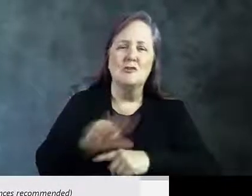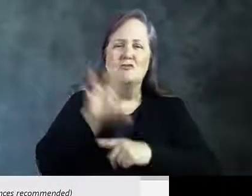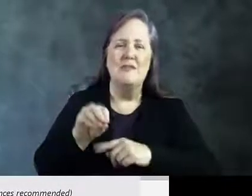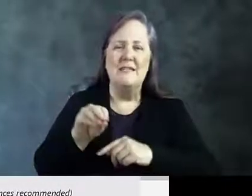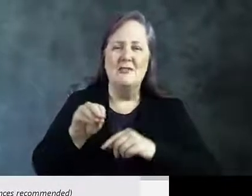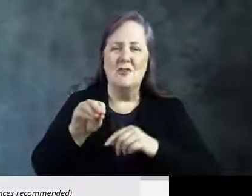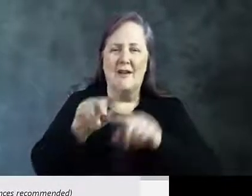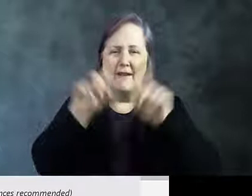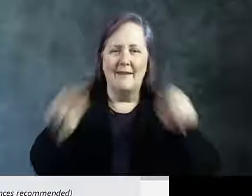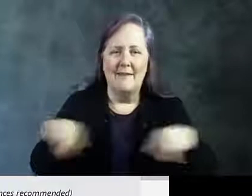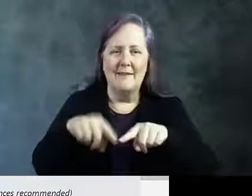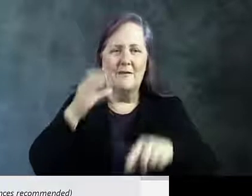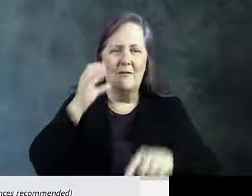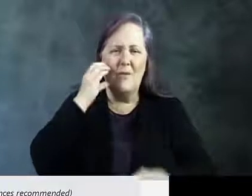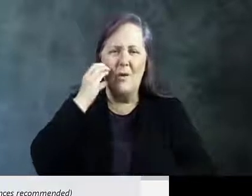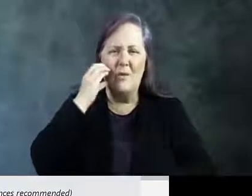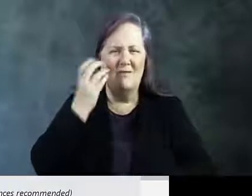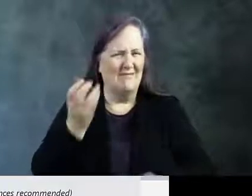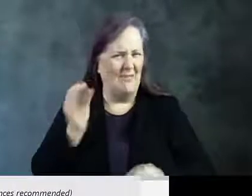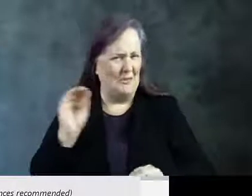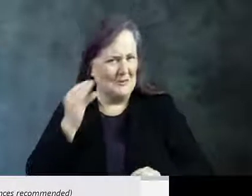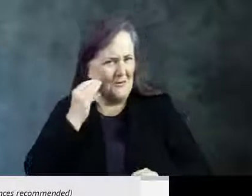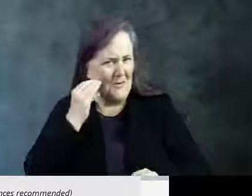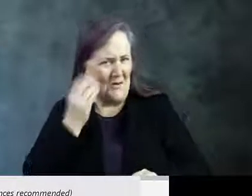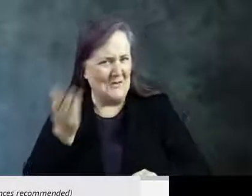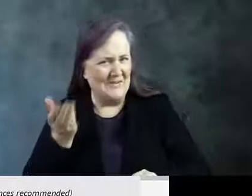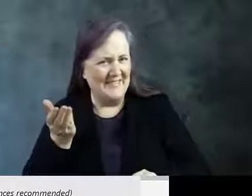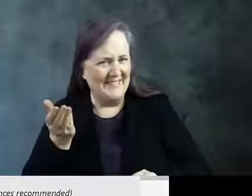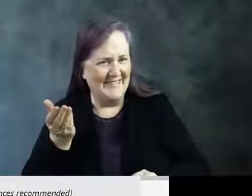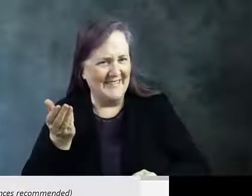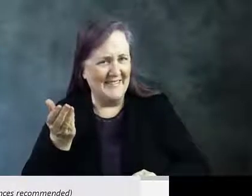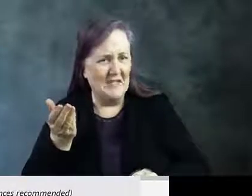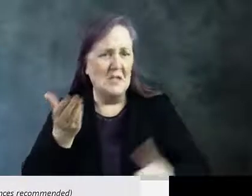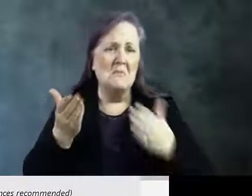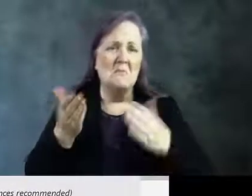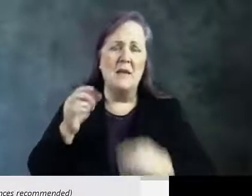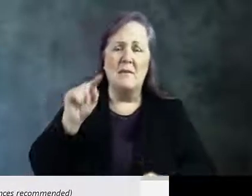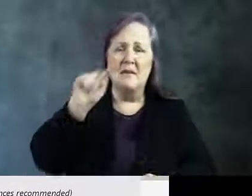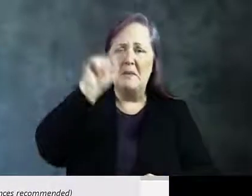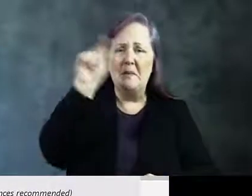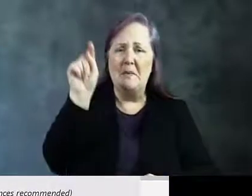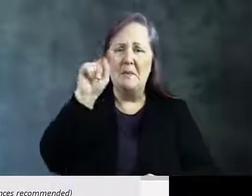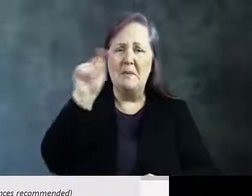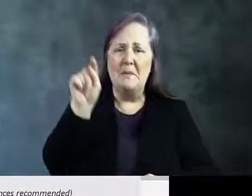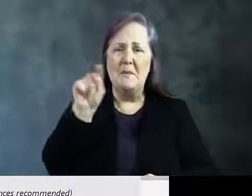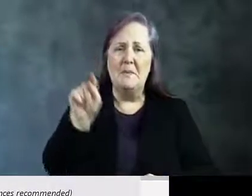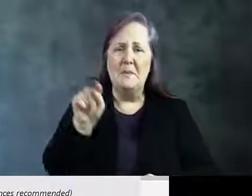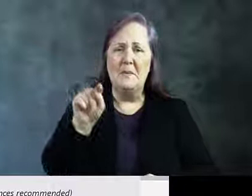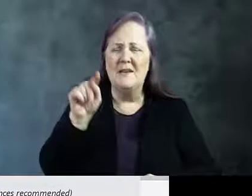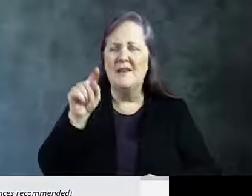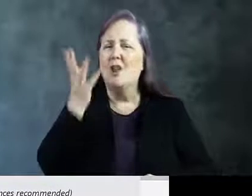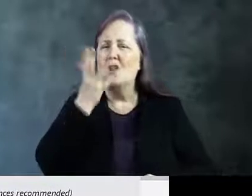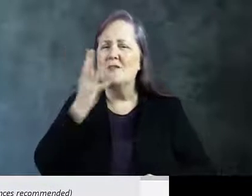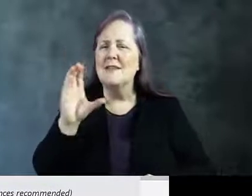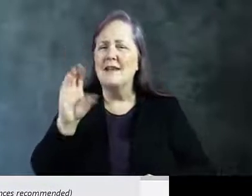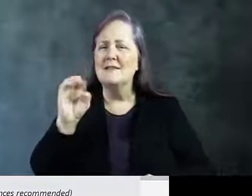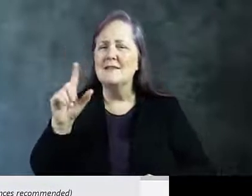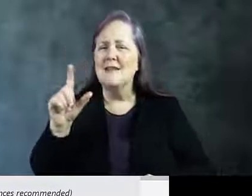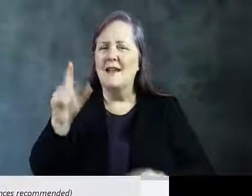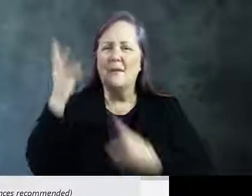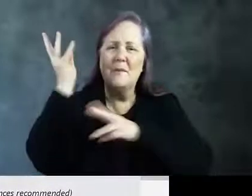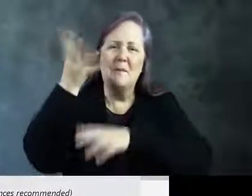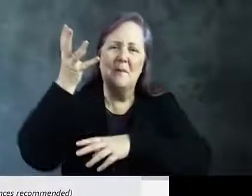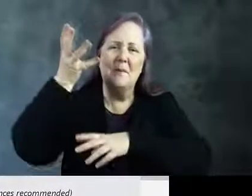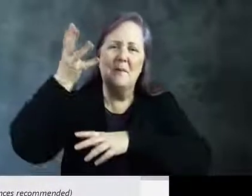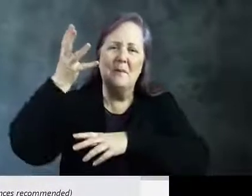looking at this, there's no cell phone on here. There's a little like cell reception logo, which I think is why it's guessing it's a cell phone, but that's